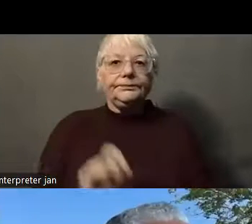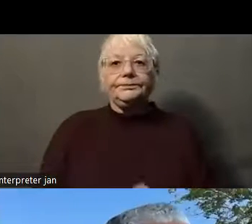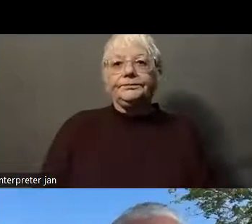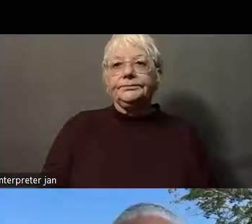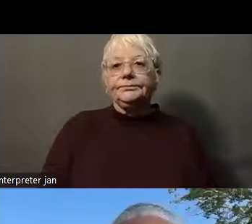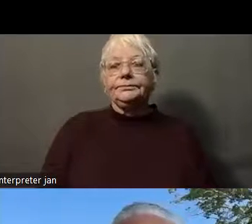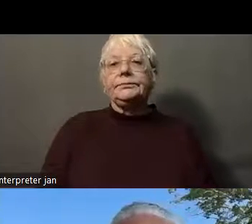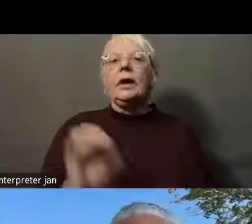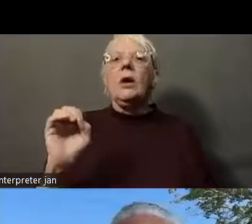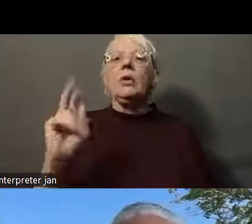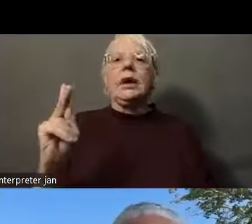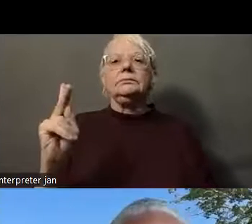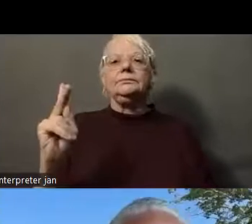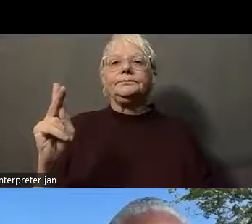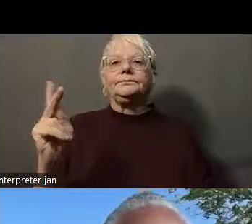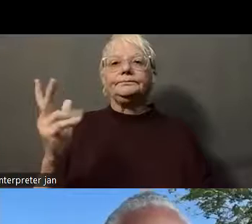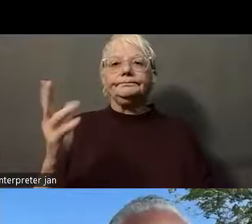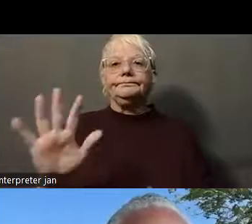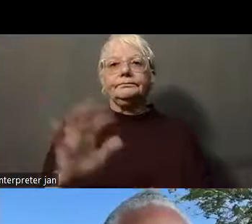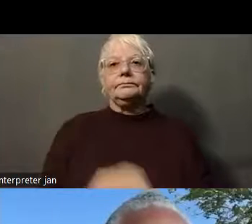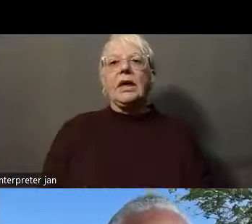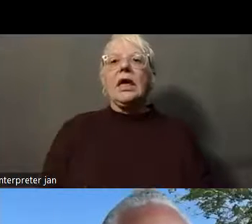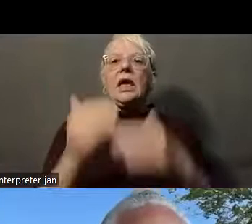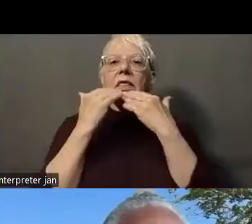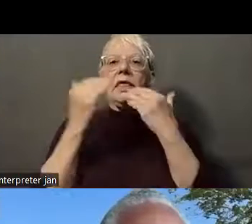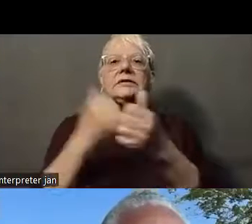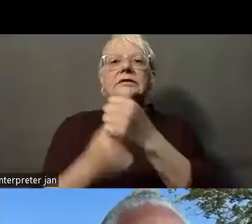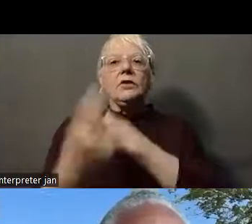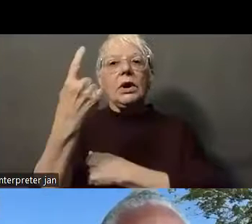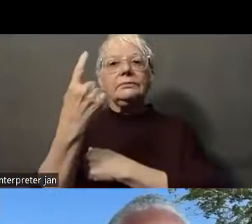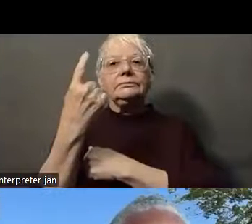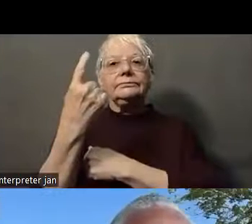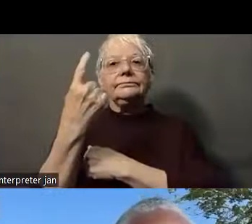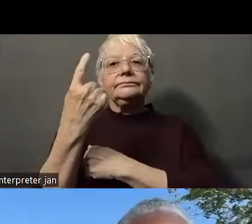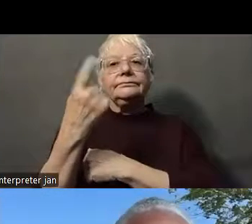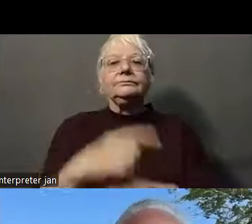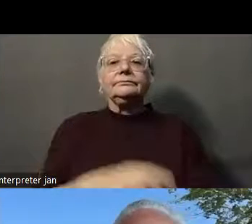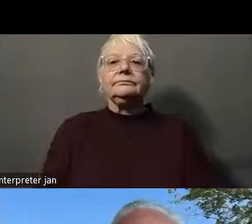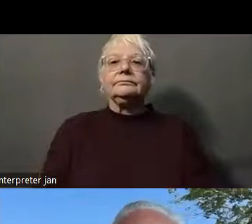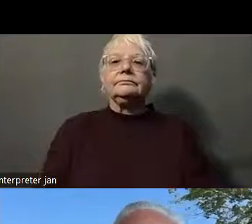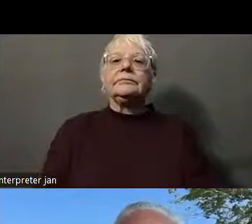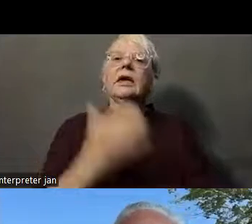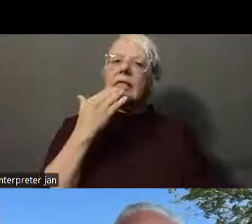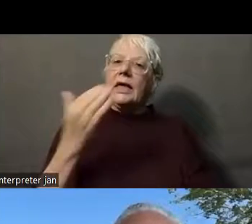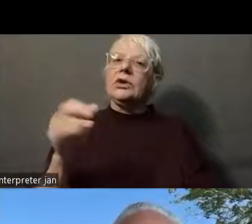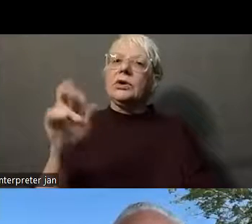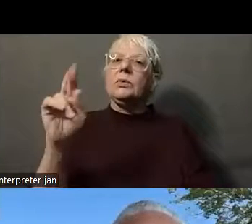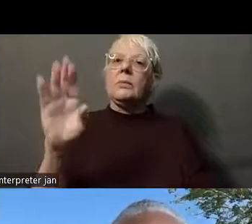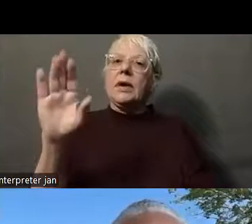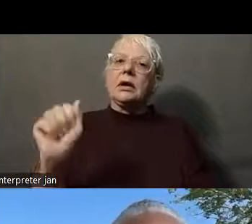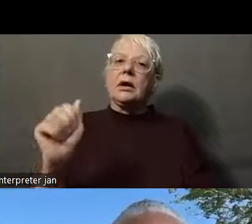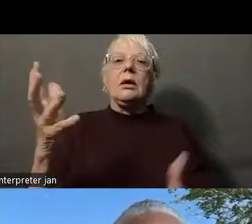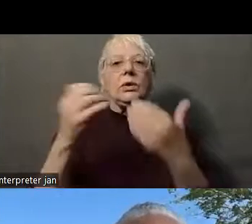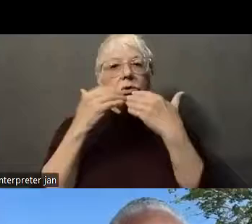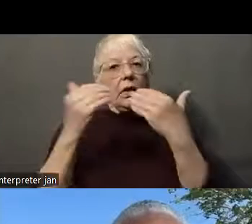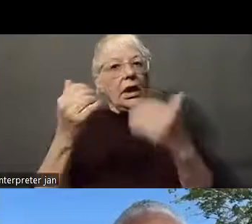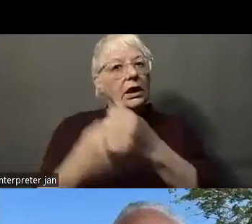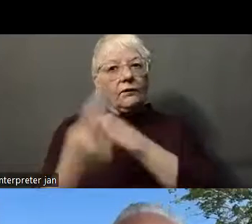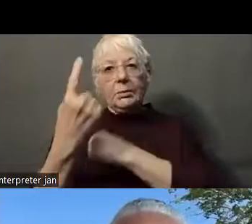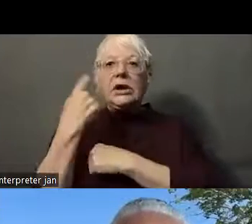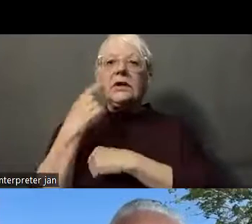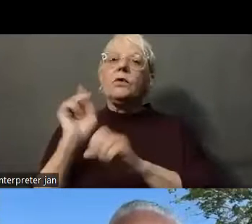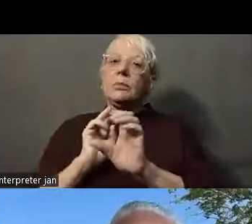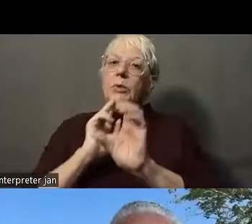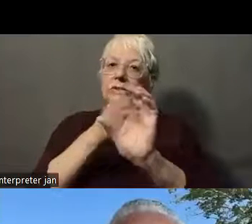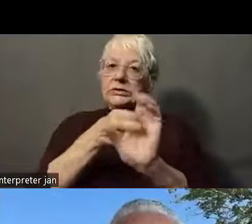Okay. Thanks, everyone. Thank you, Rebecca. Again, I would want to thank everybody for